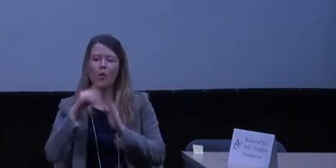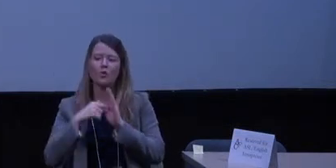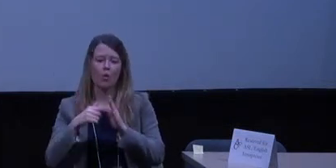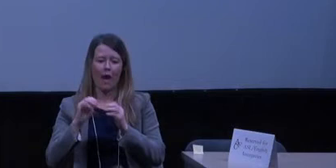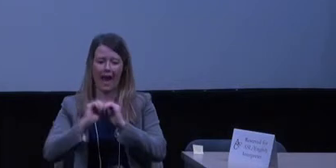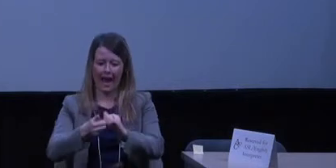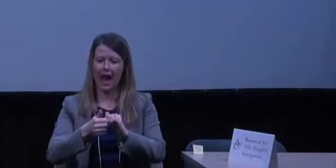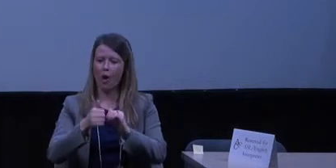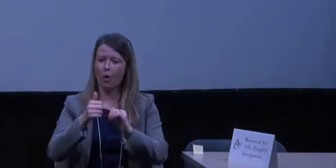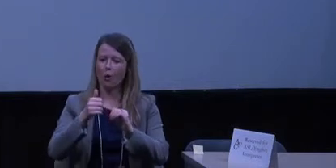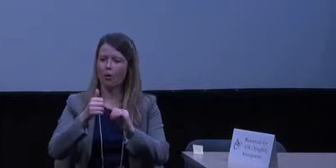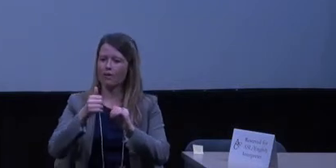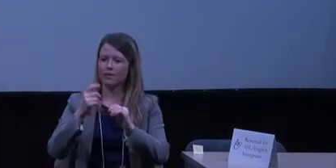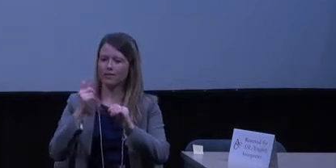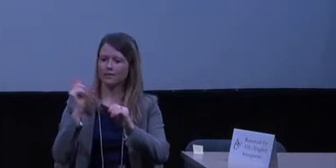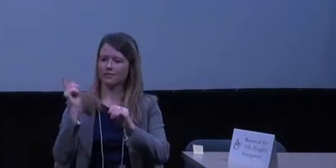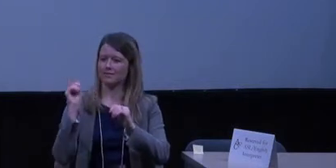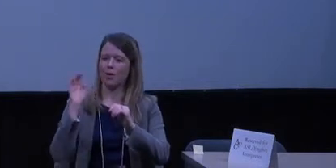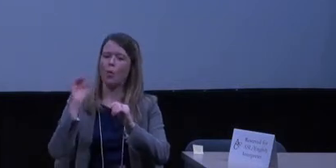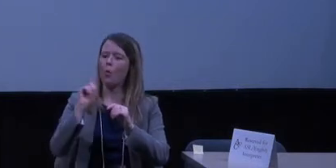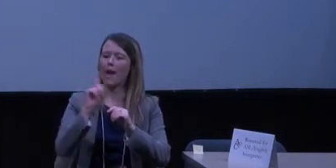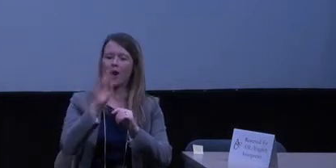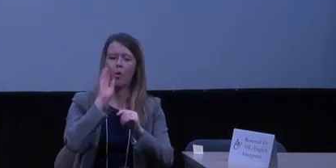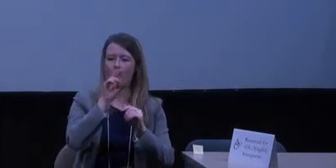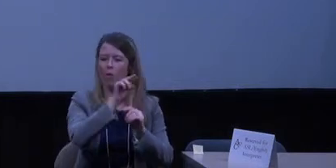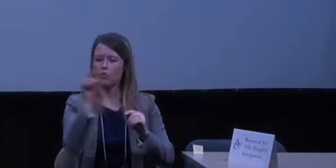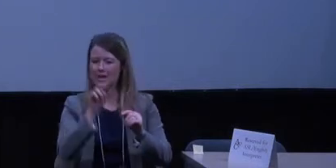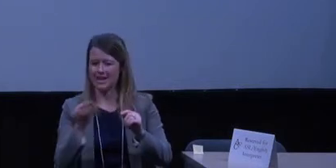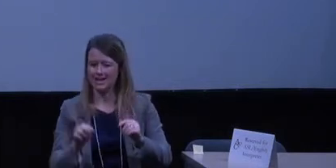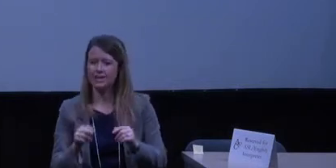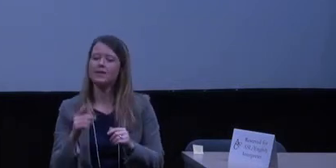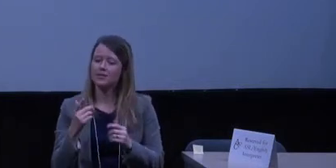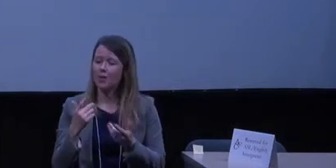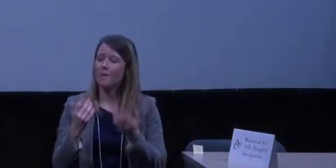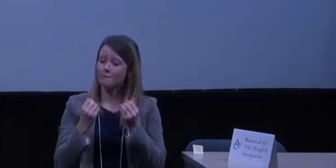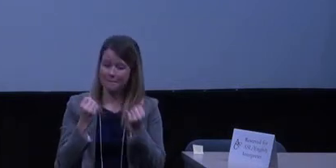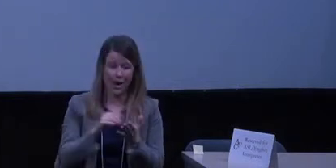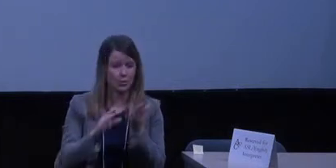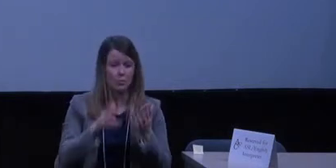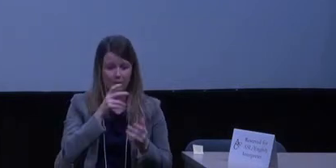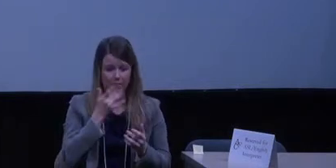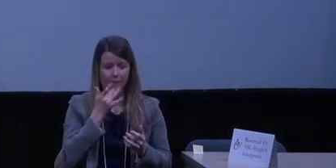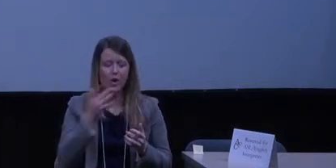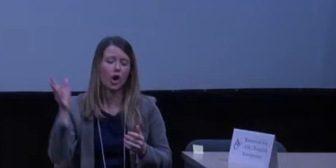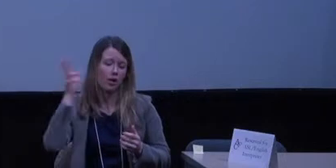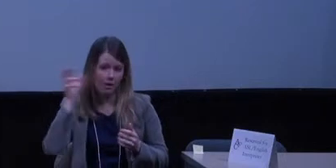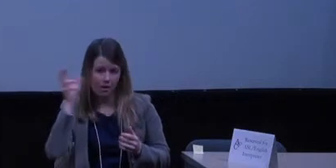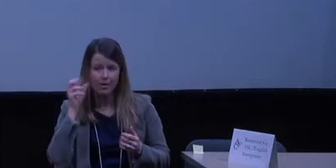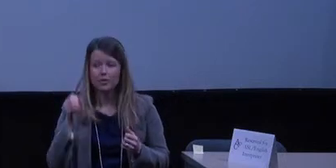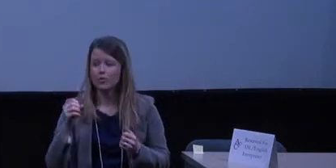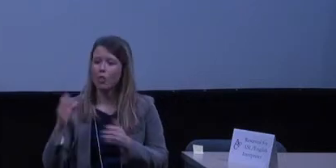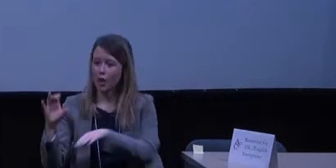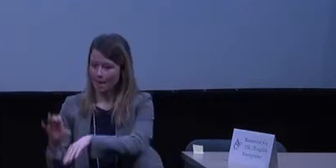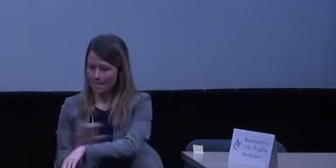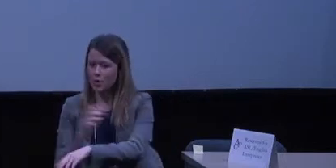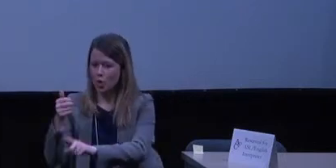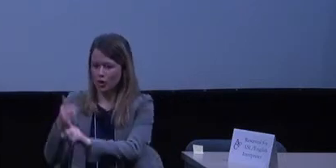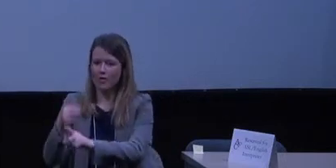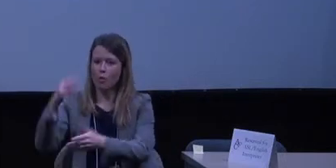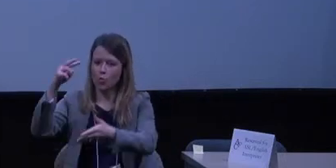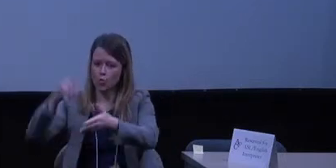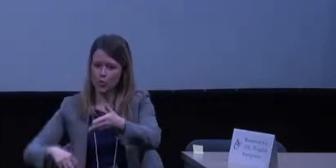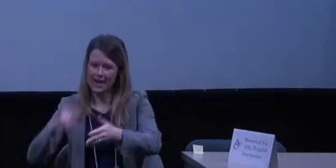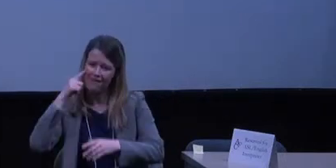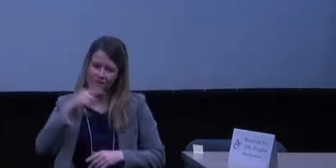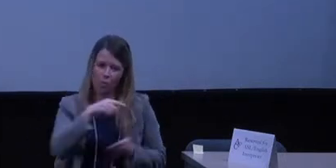auditory, so they access a lot of content by having the computer read it aloud to them. So this is really important.